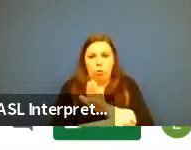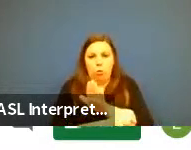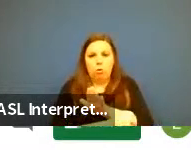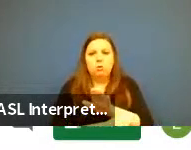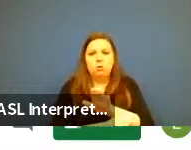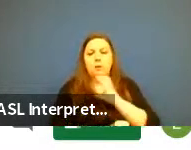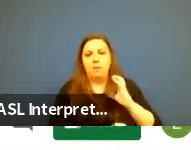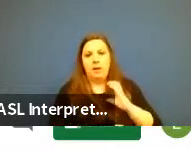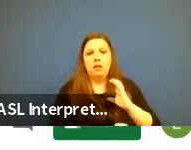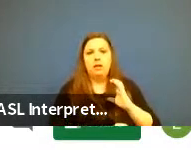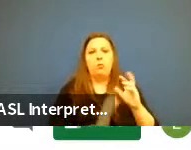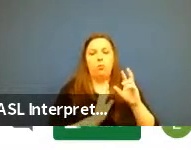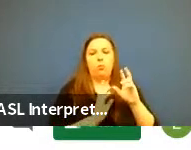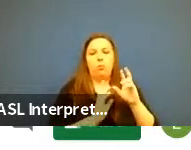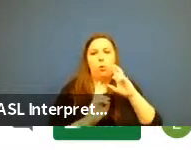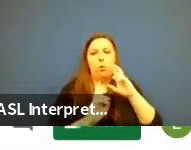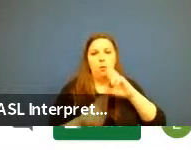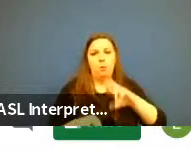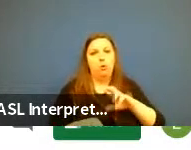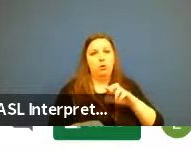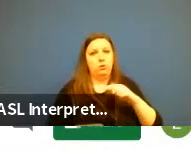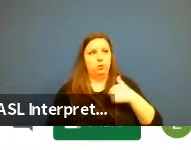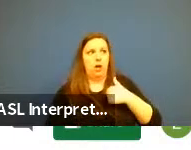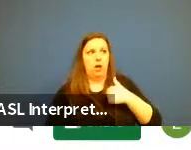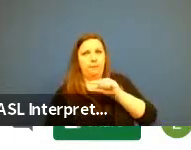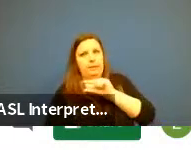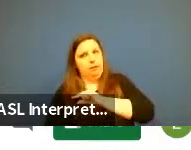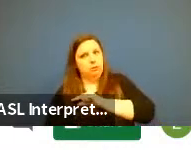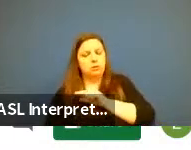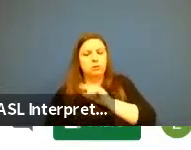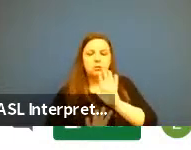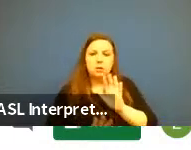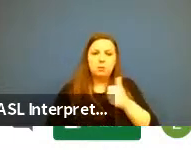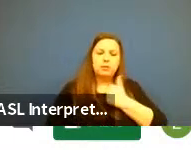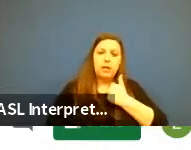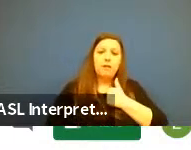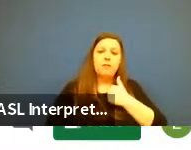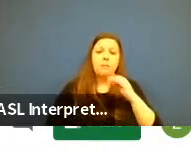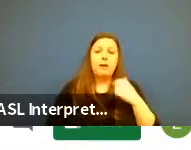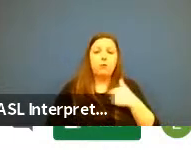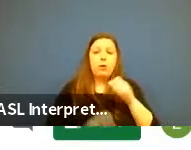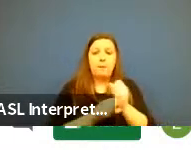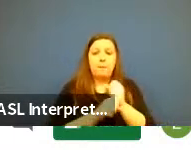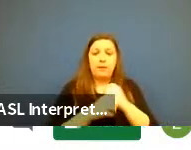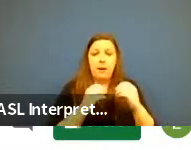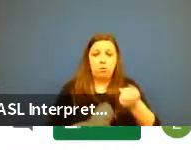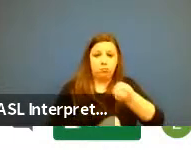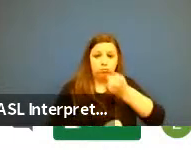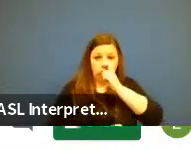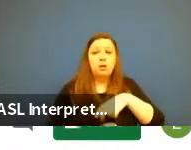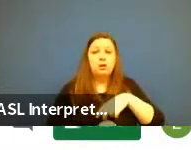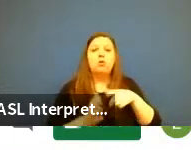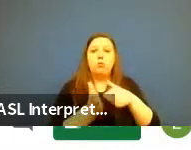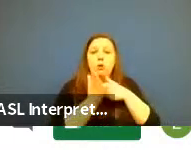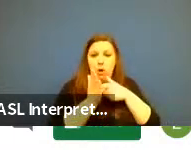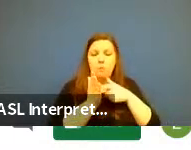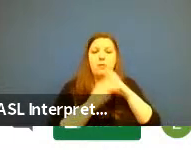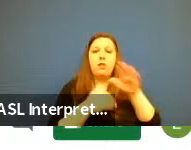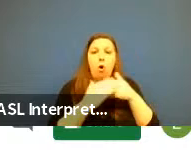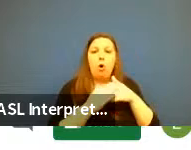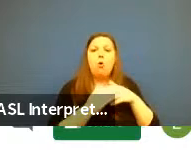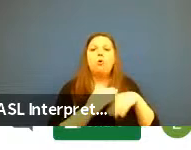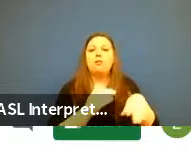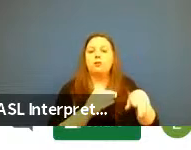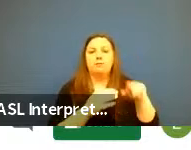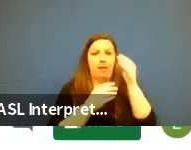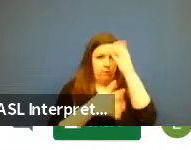we could make that a more stringent requirement that all the details of those meetings are available,